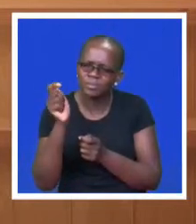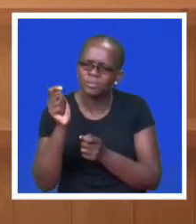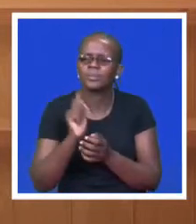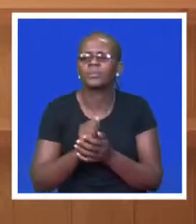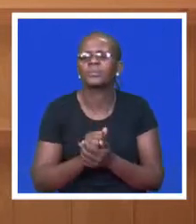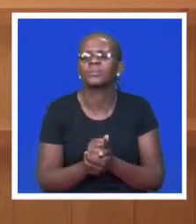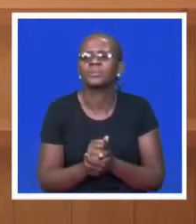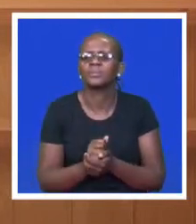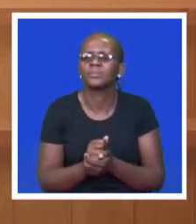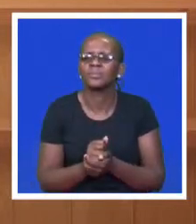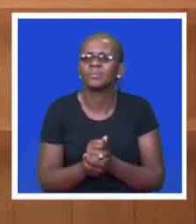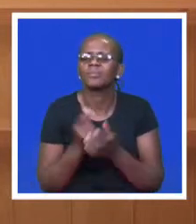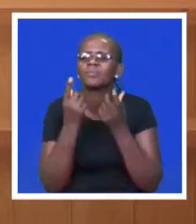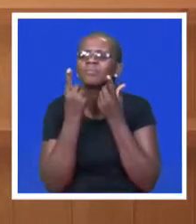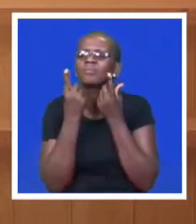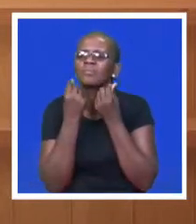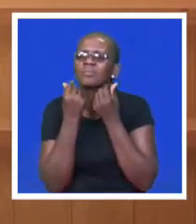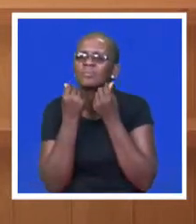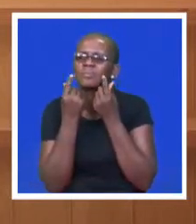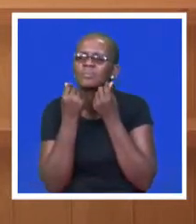the Cat.